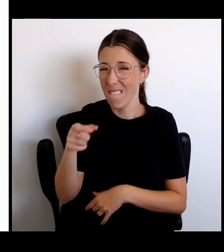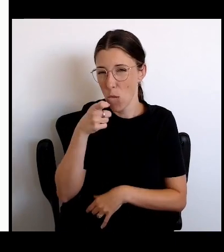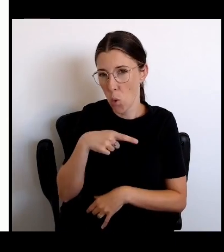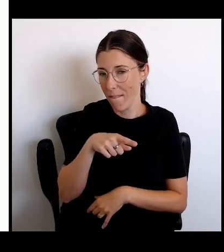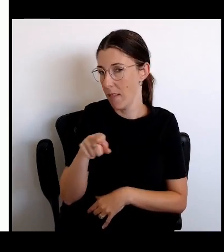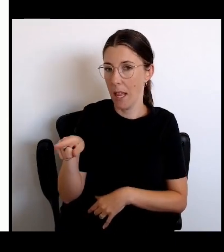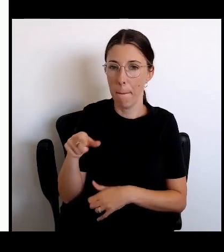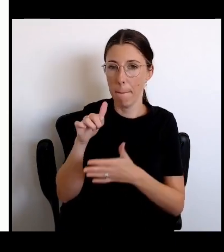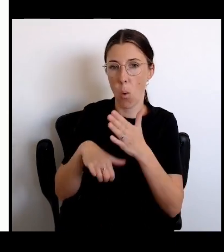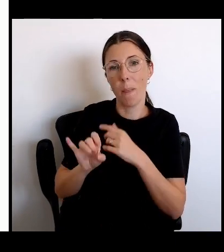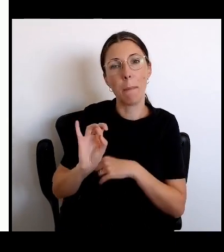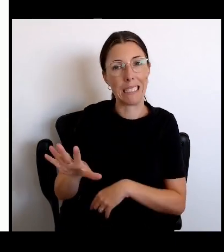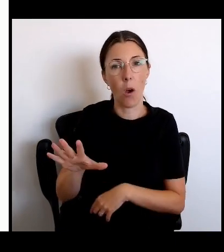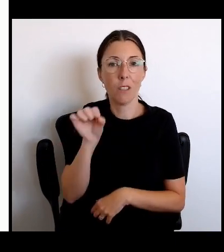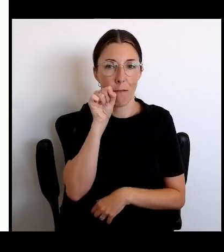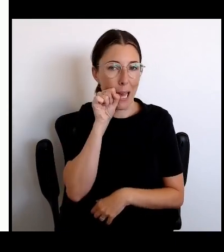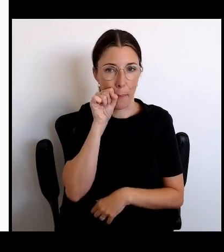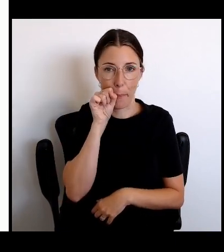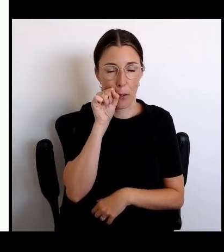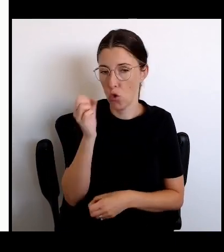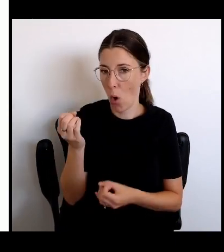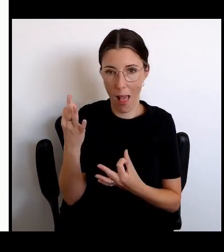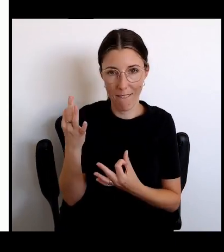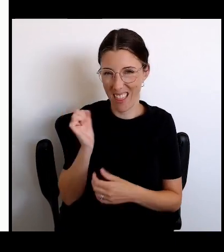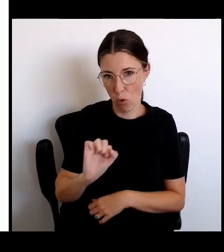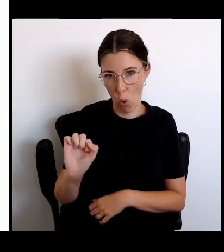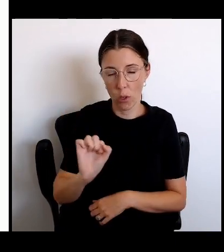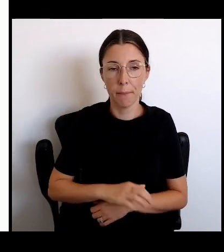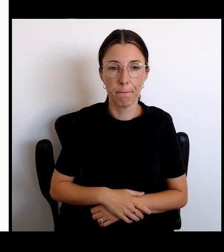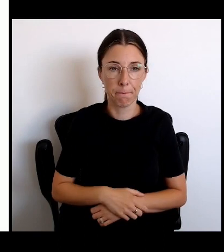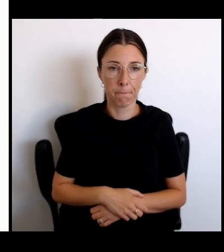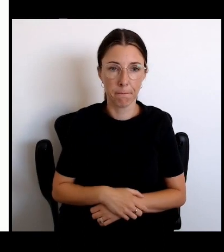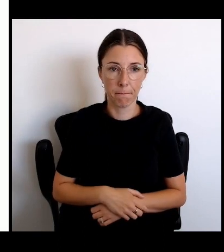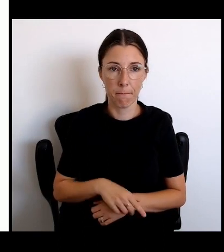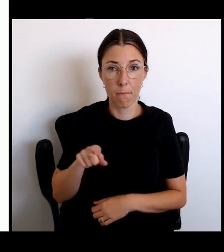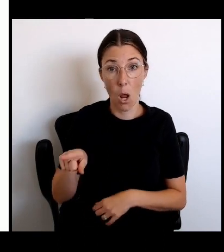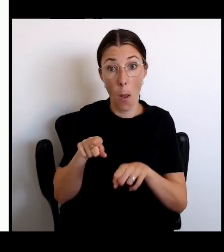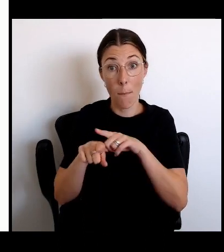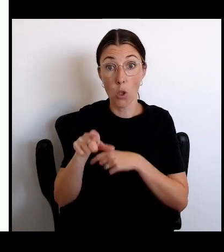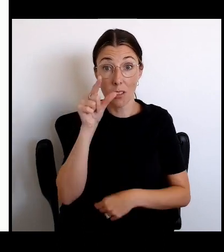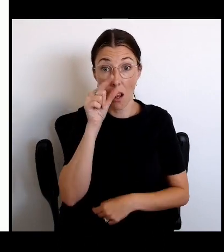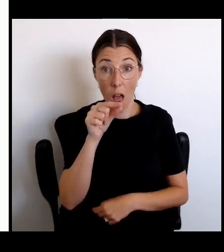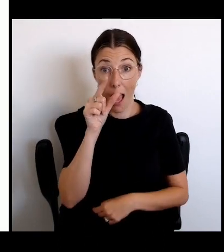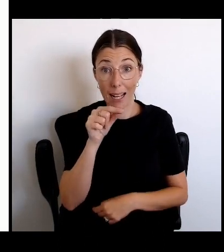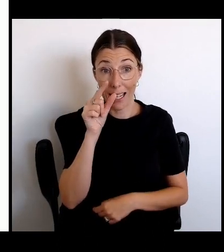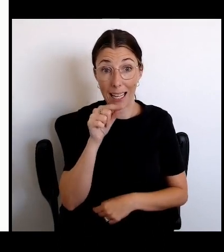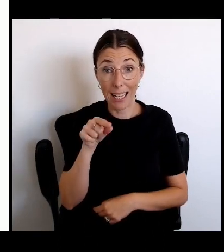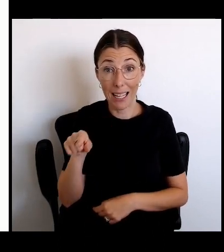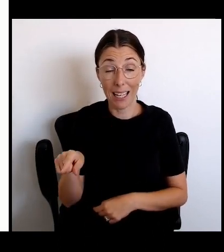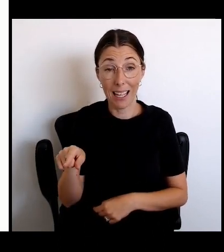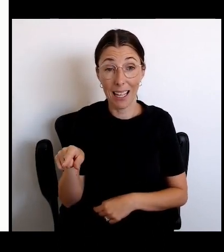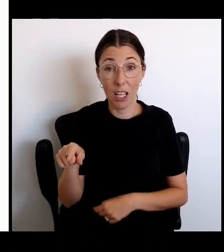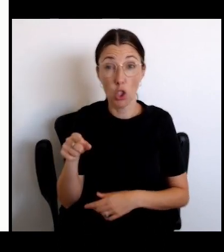vape. They are the most likely of all vapors to only be sharing vapes,